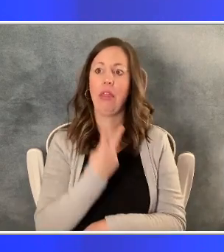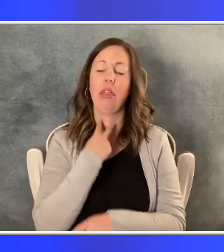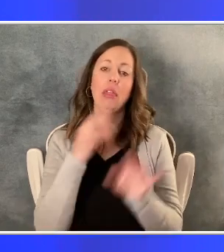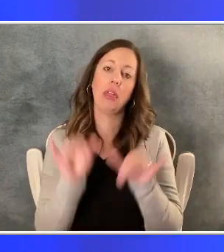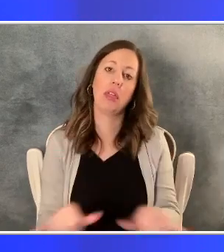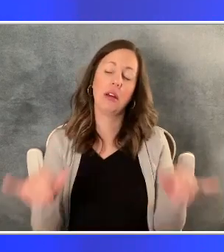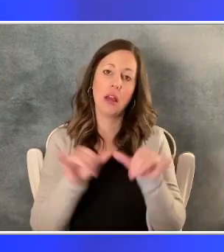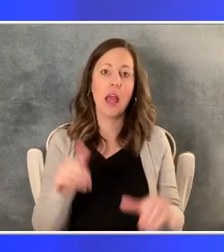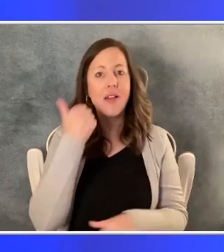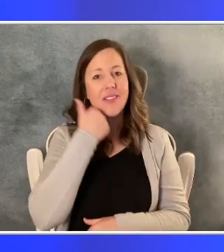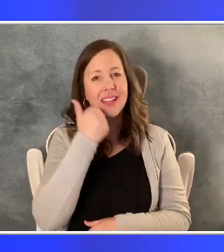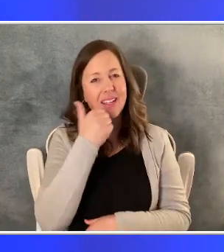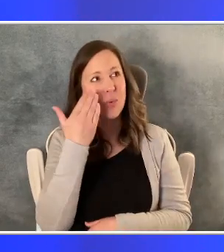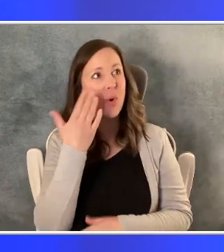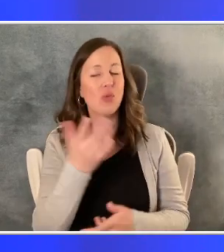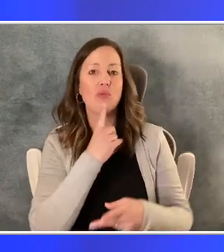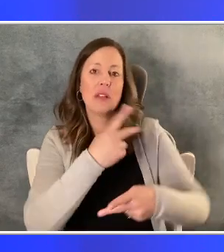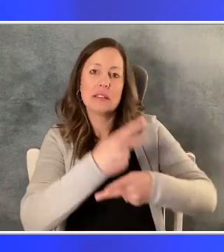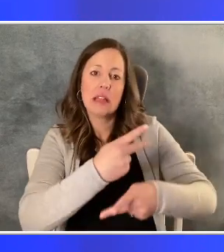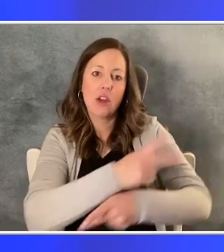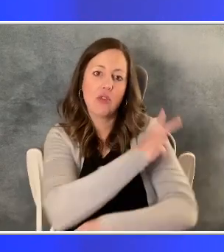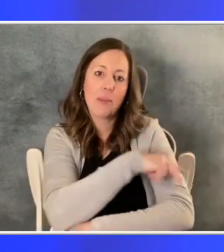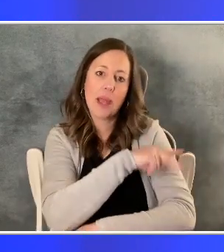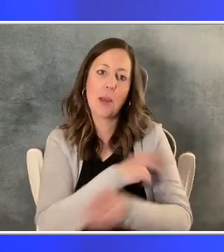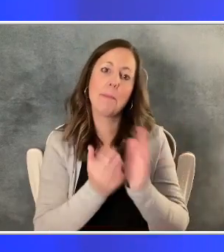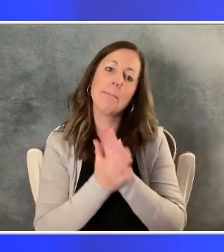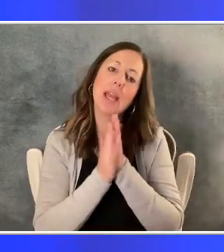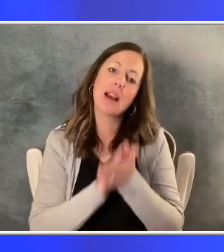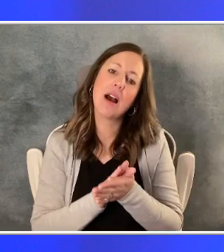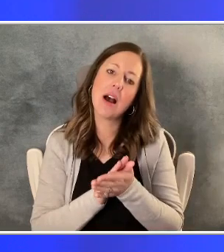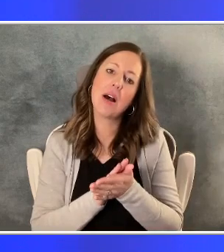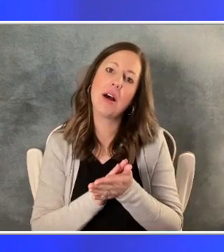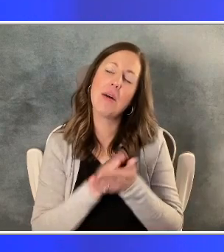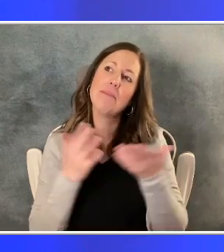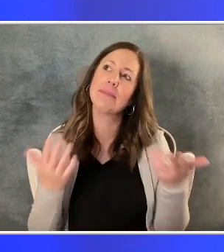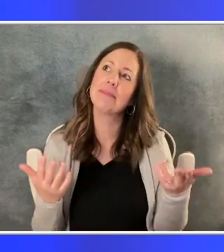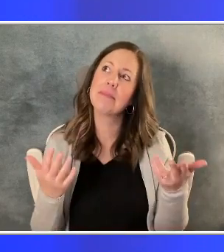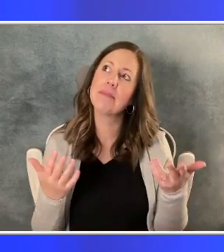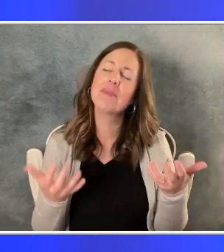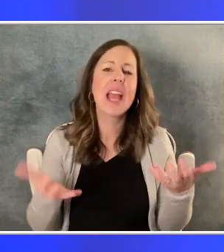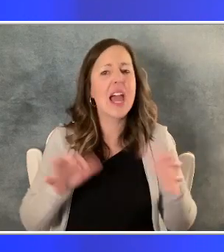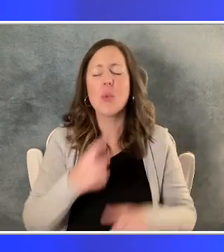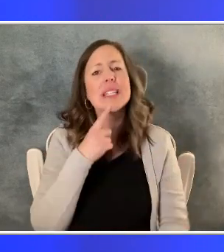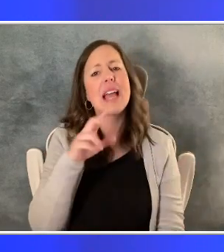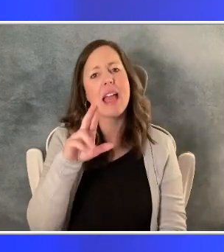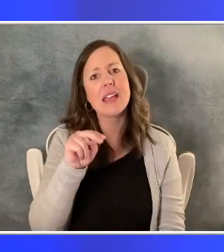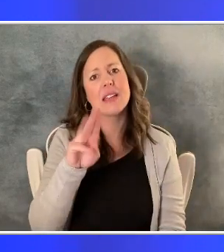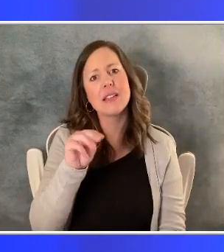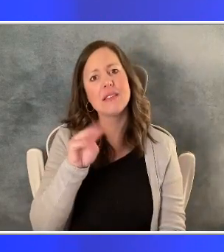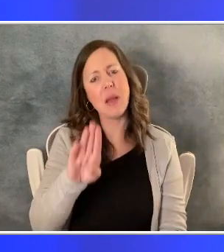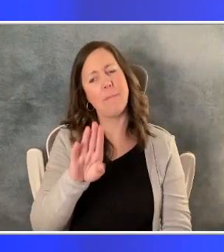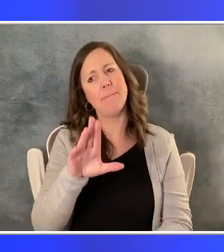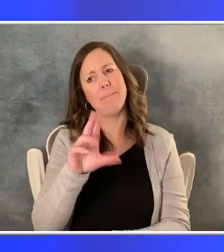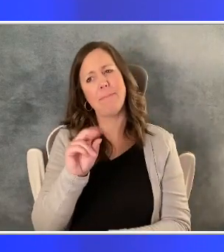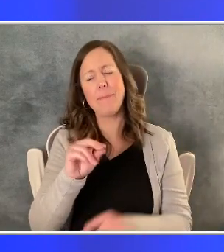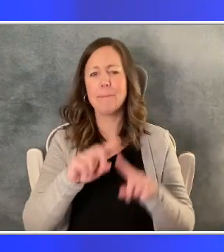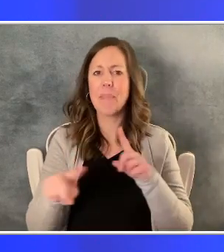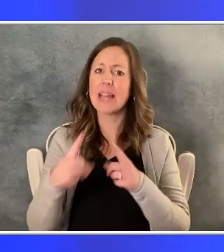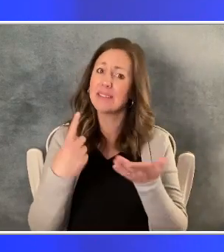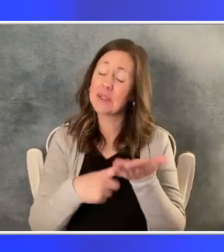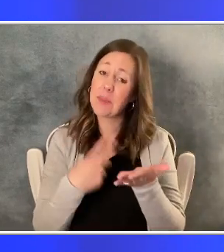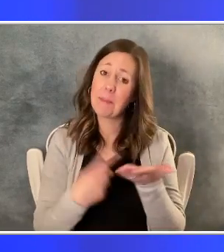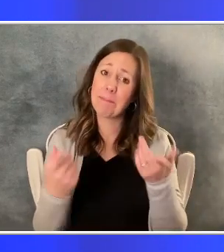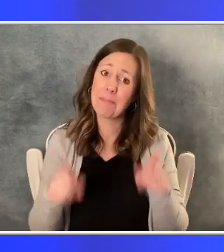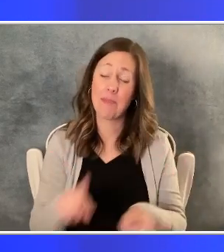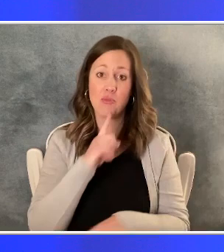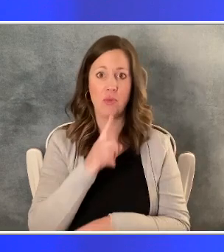patients, and we become, I don't want to use the word numb to it, but sometimes we do. And I also don't feel like in society we